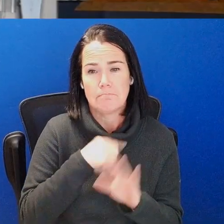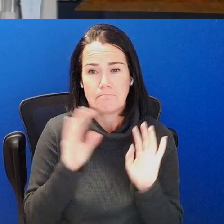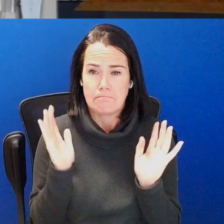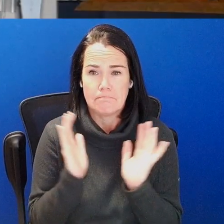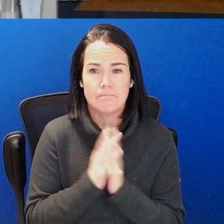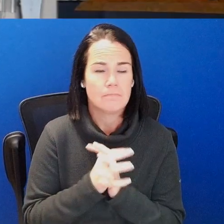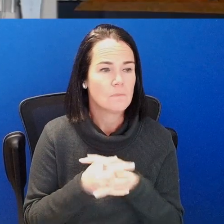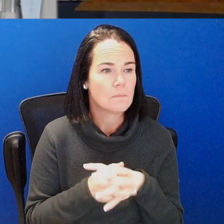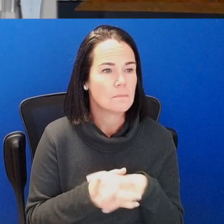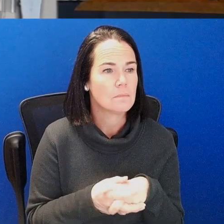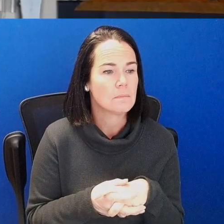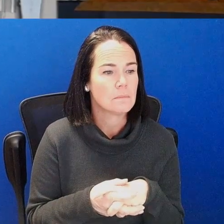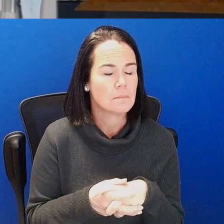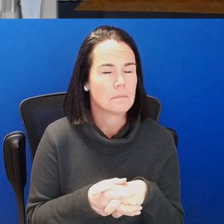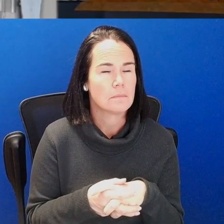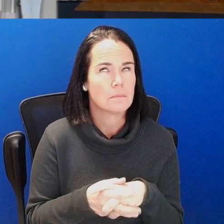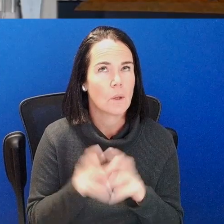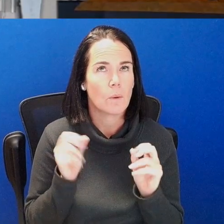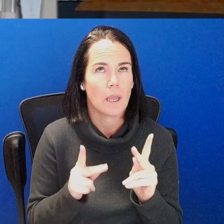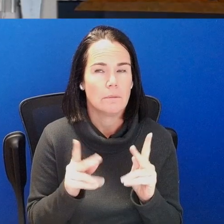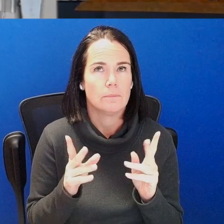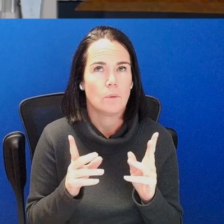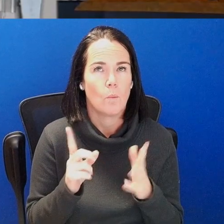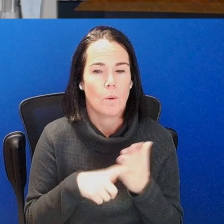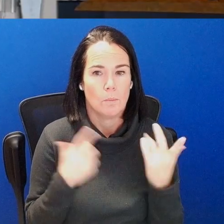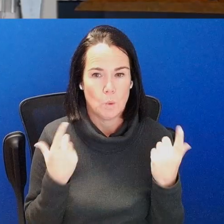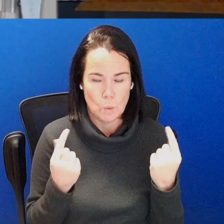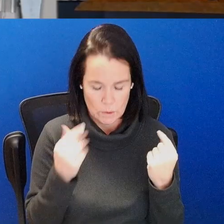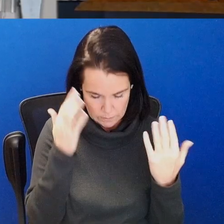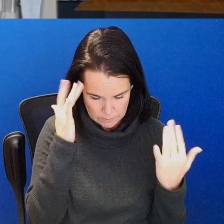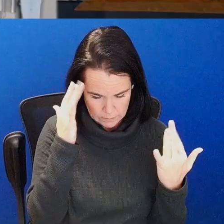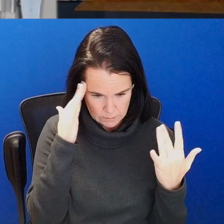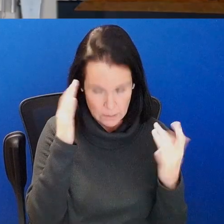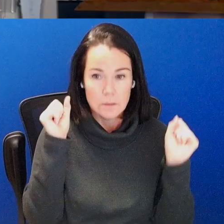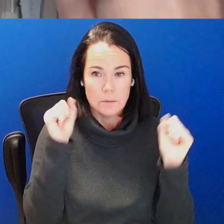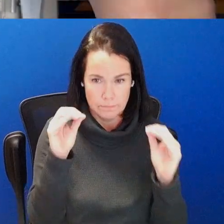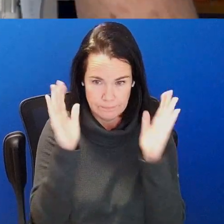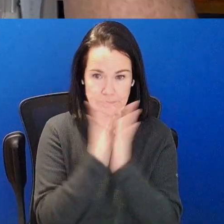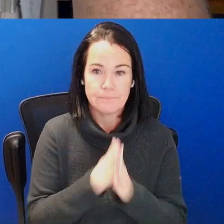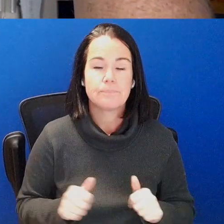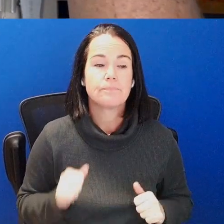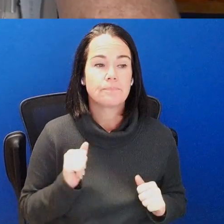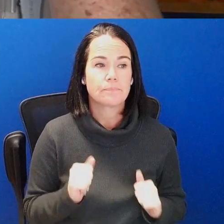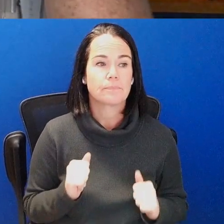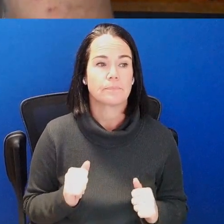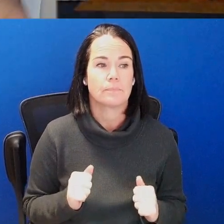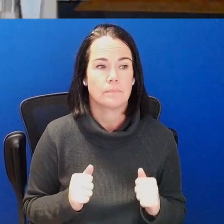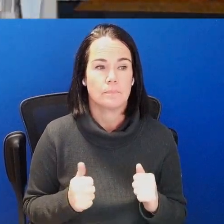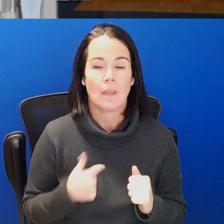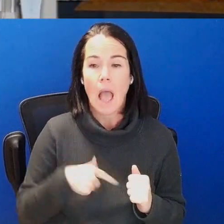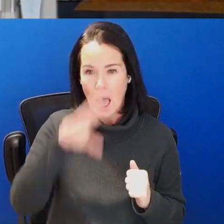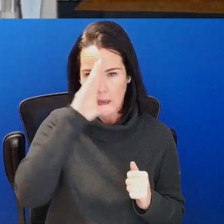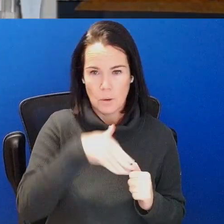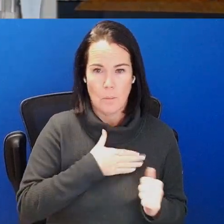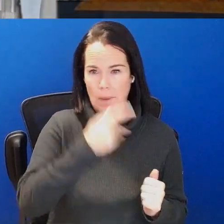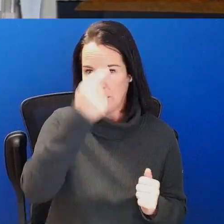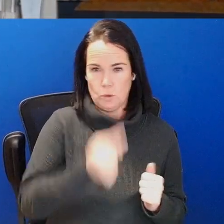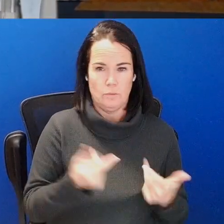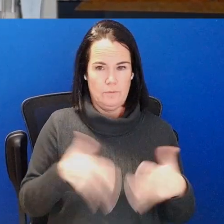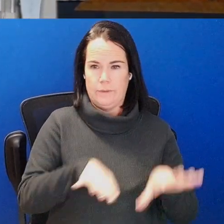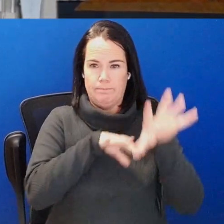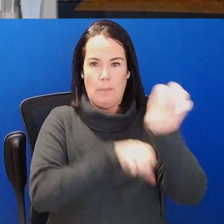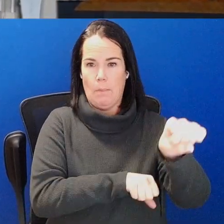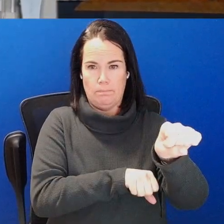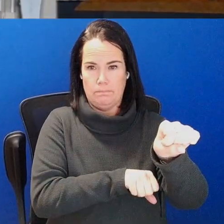Just a me thing. All right, where am I? Okay, so I know my Tuesdays